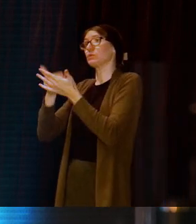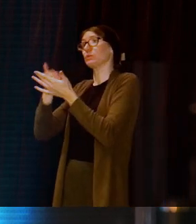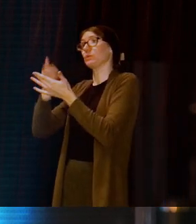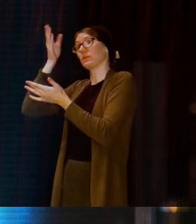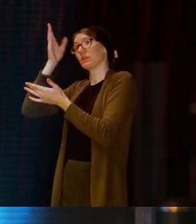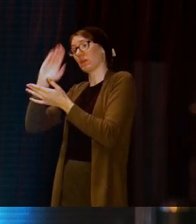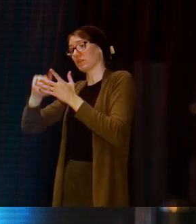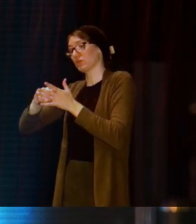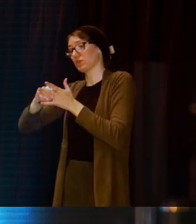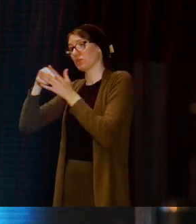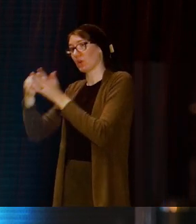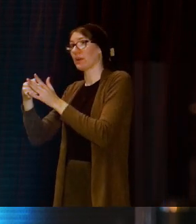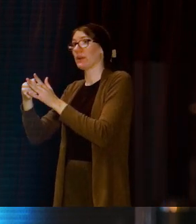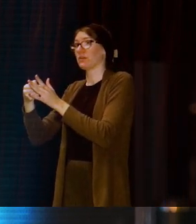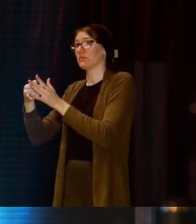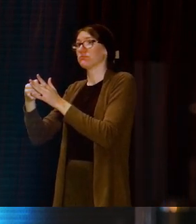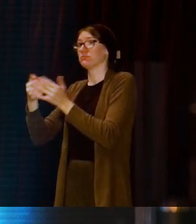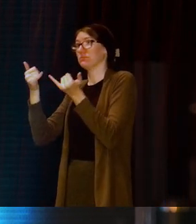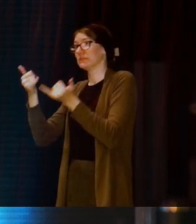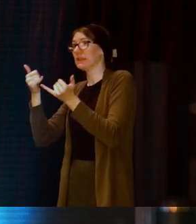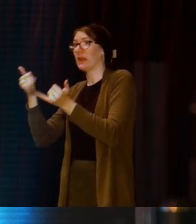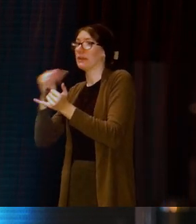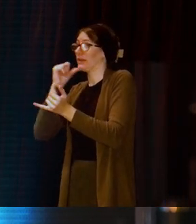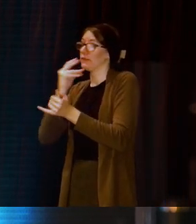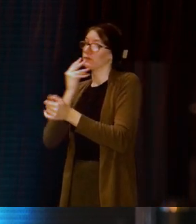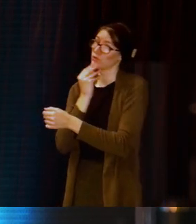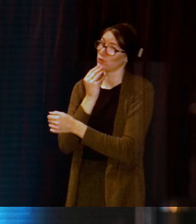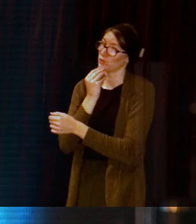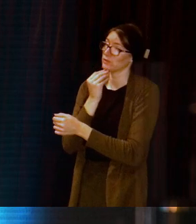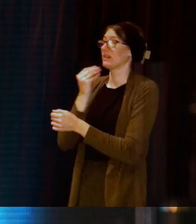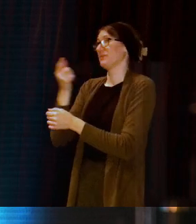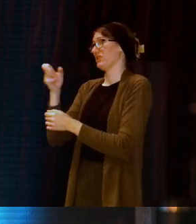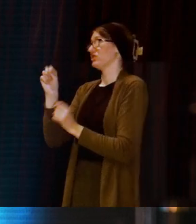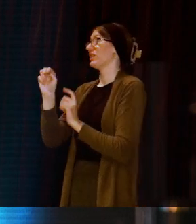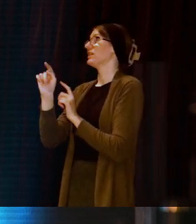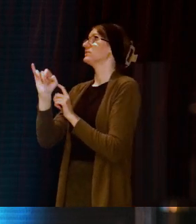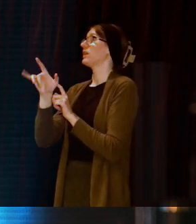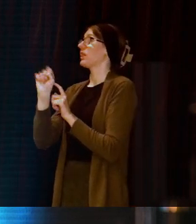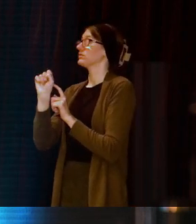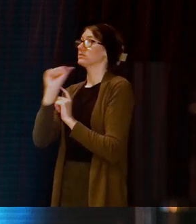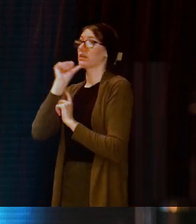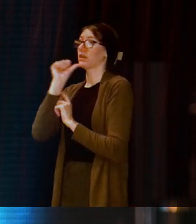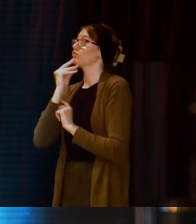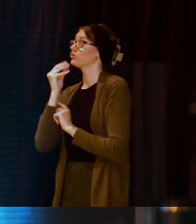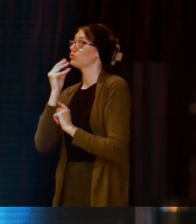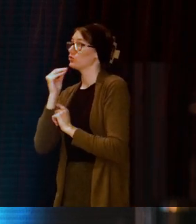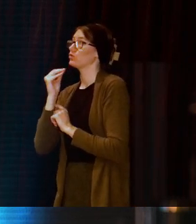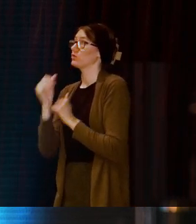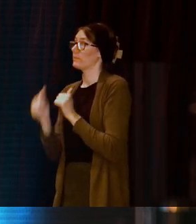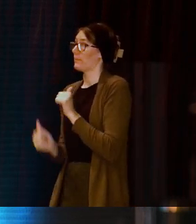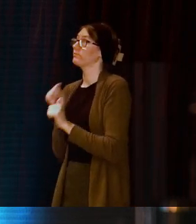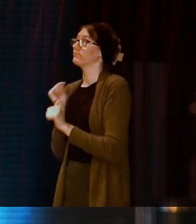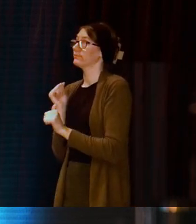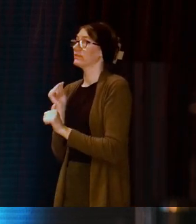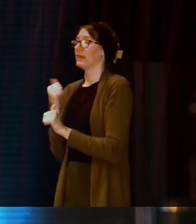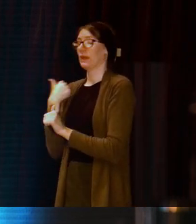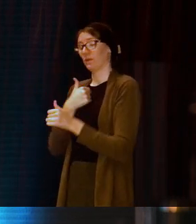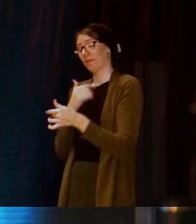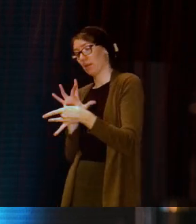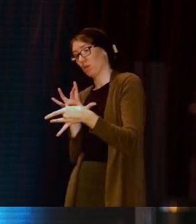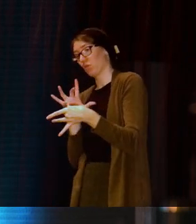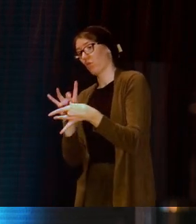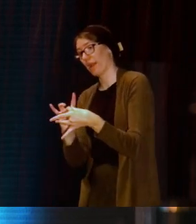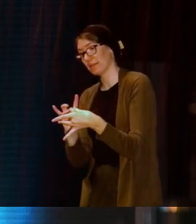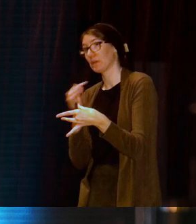it's comprised primarily today, not of Jews, but of non-Jews. And as non-Jews and being grafted in, do we have